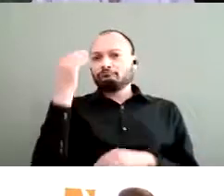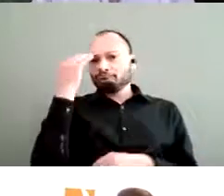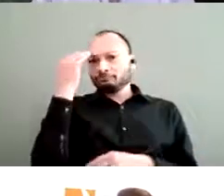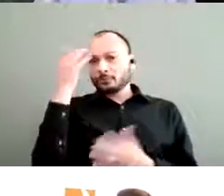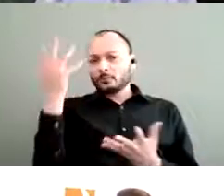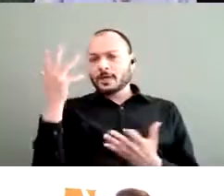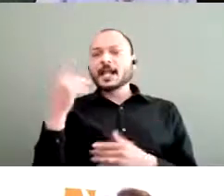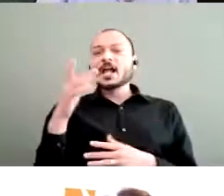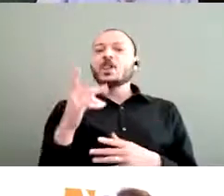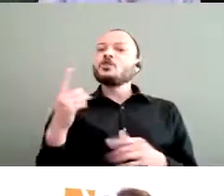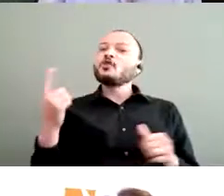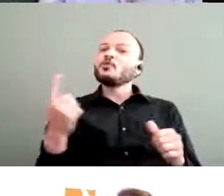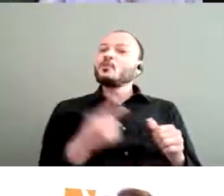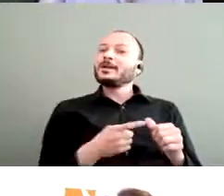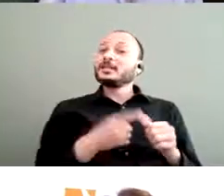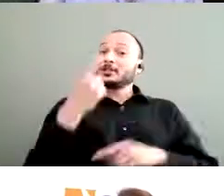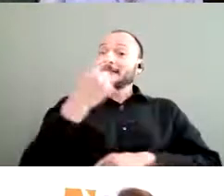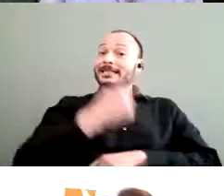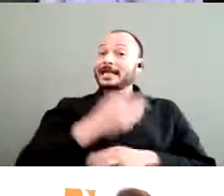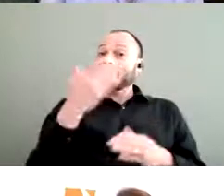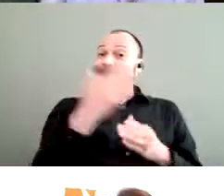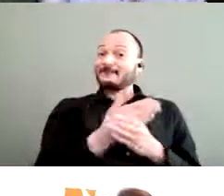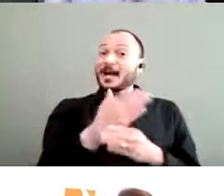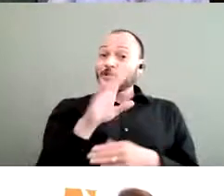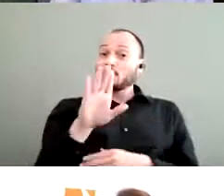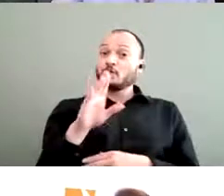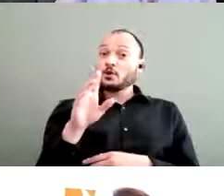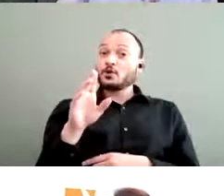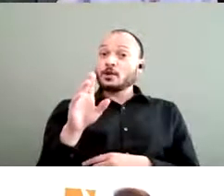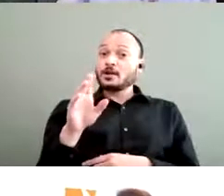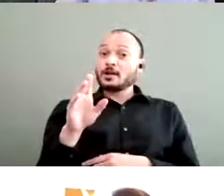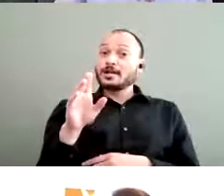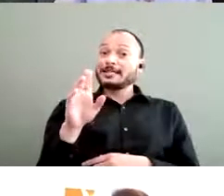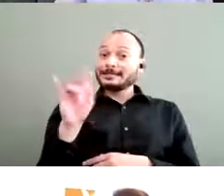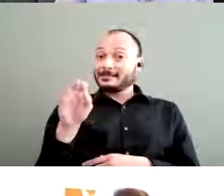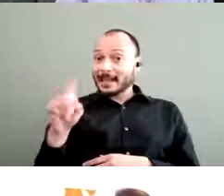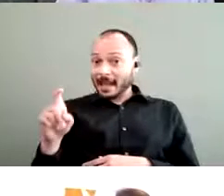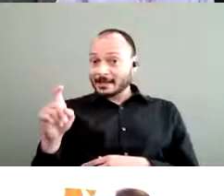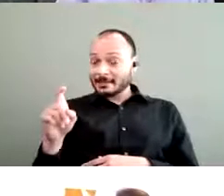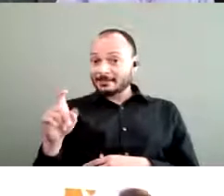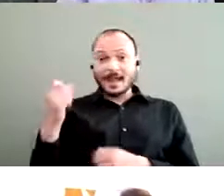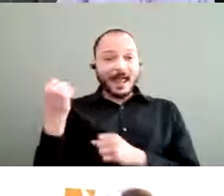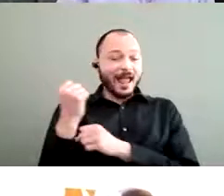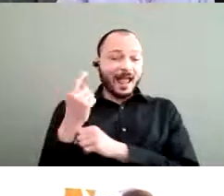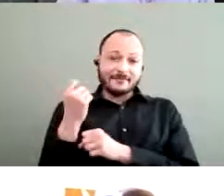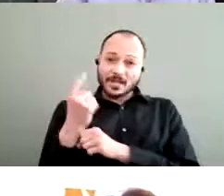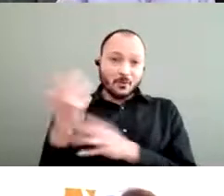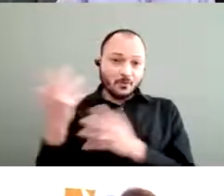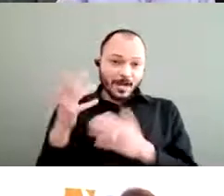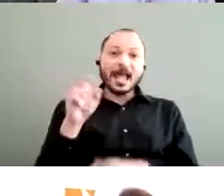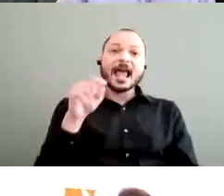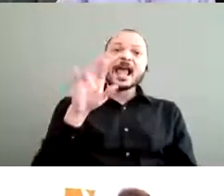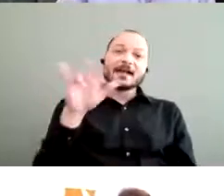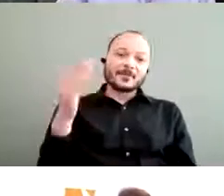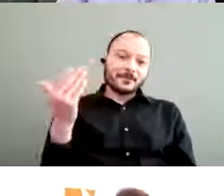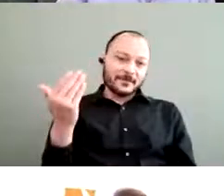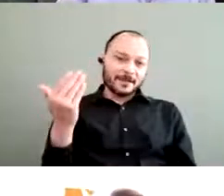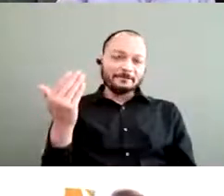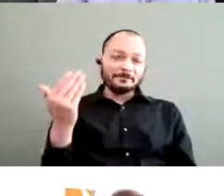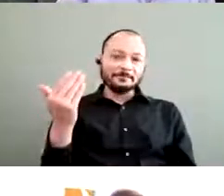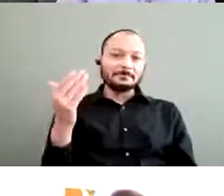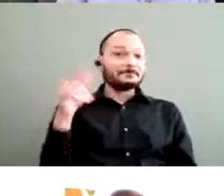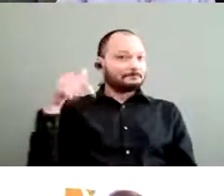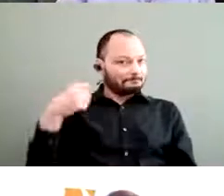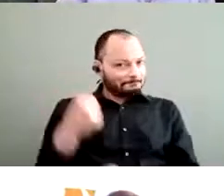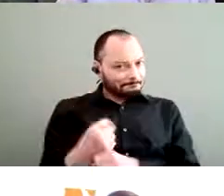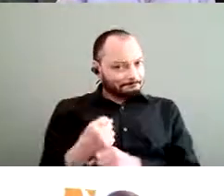original date to file your return in tax day every year is April 15th. This year,